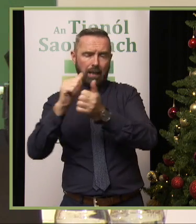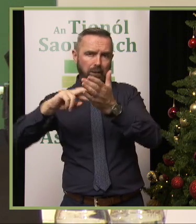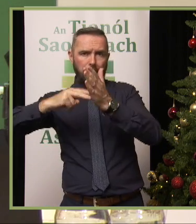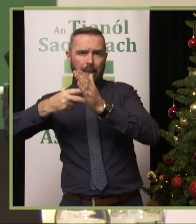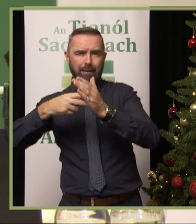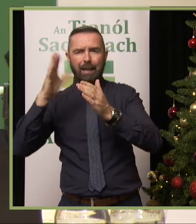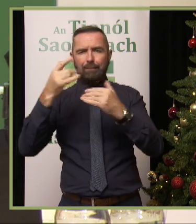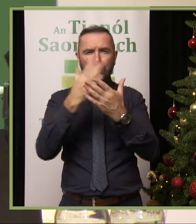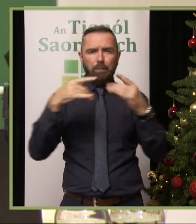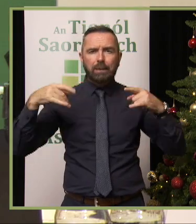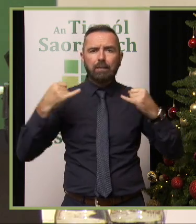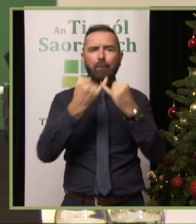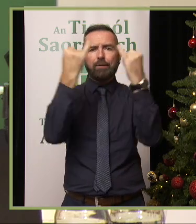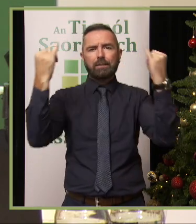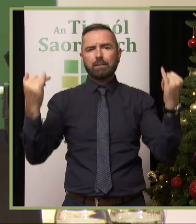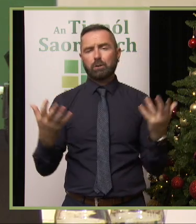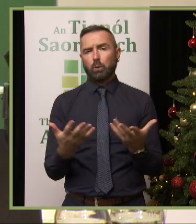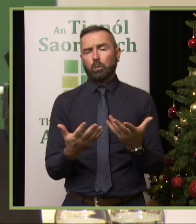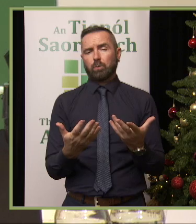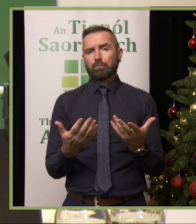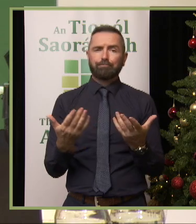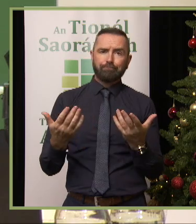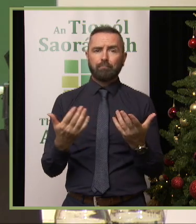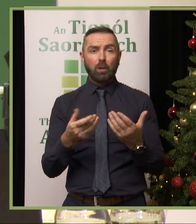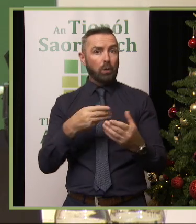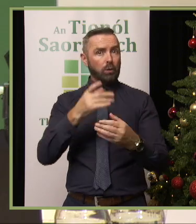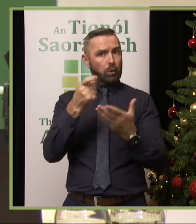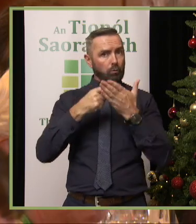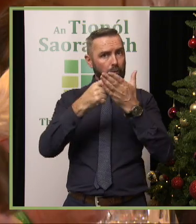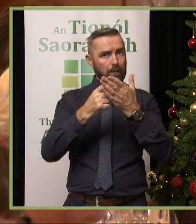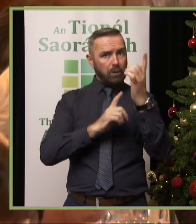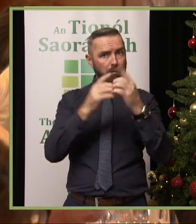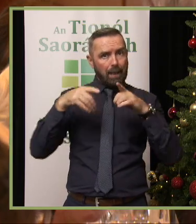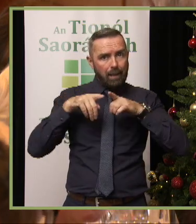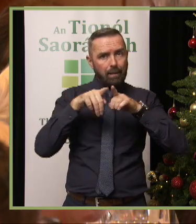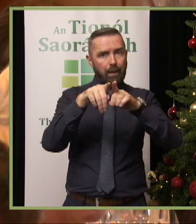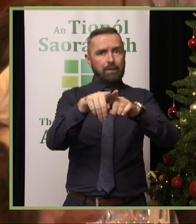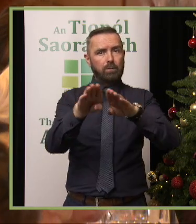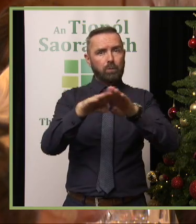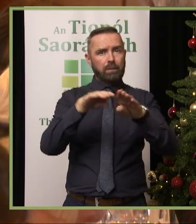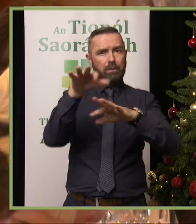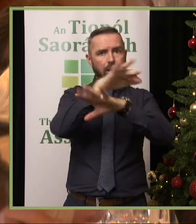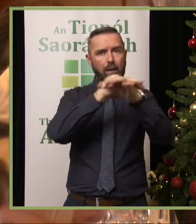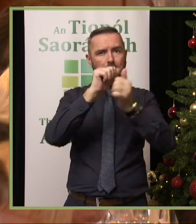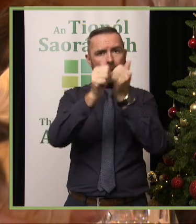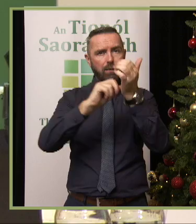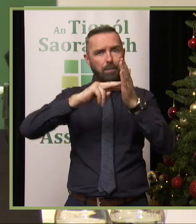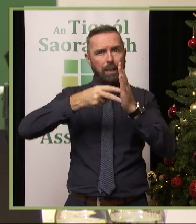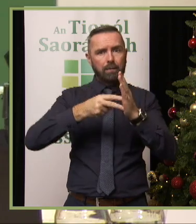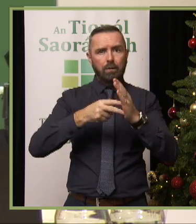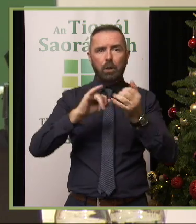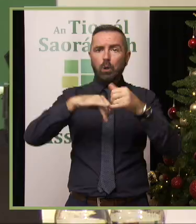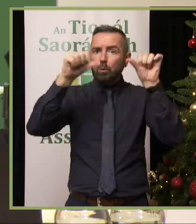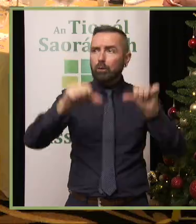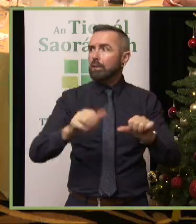there might be conflicts emerge. So okay, so your suggestion is to put in aligning brackets aligned with the climate action plan. Okay, all in